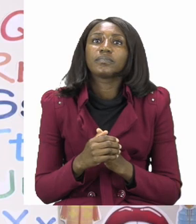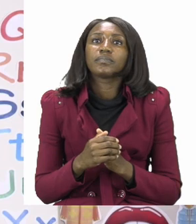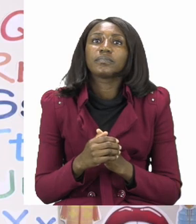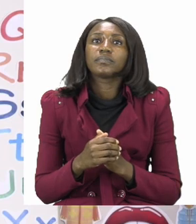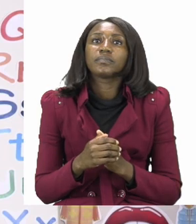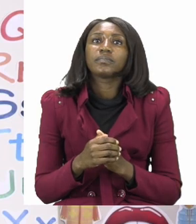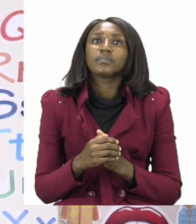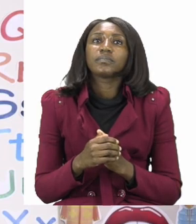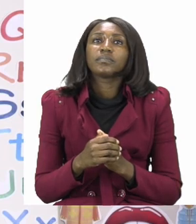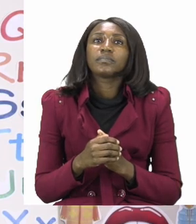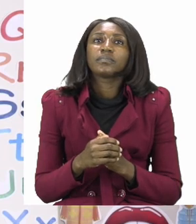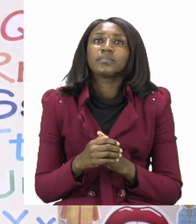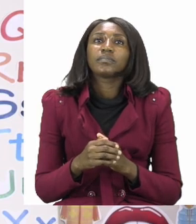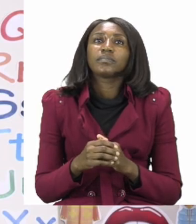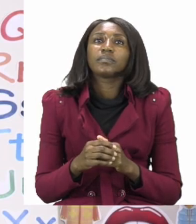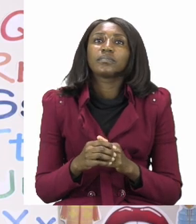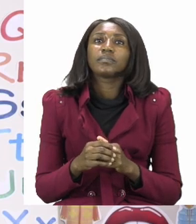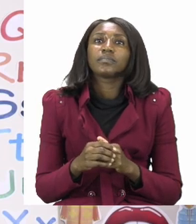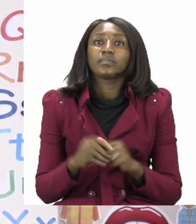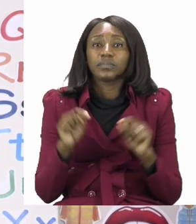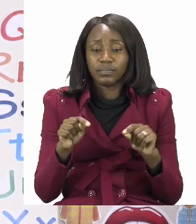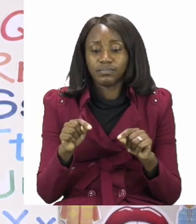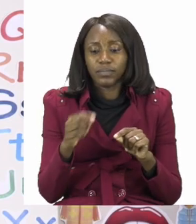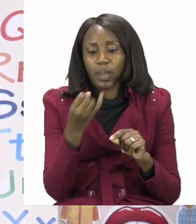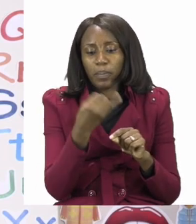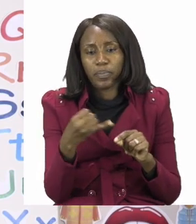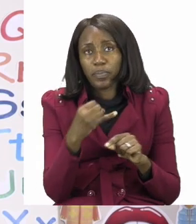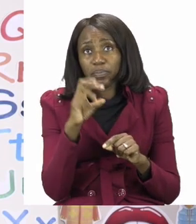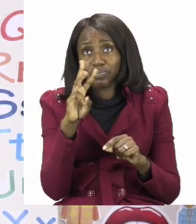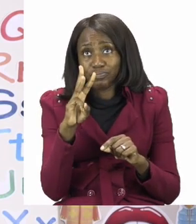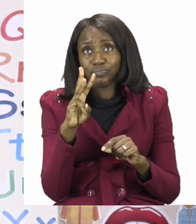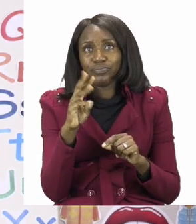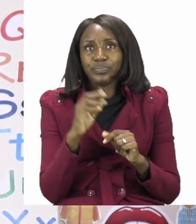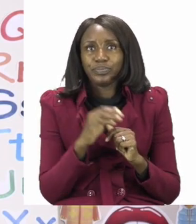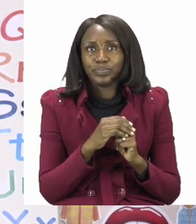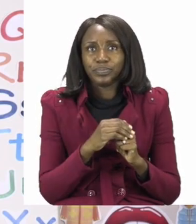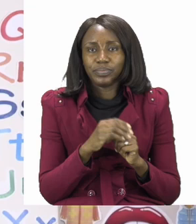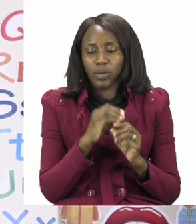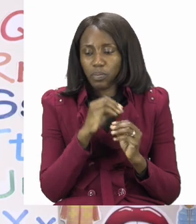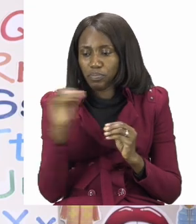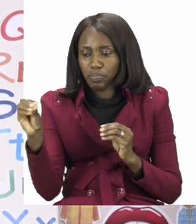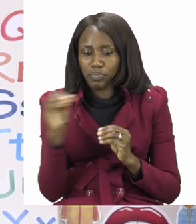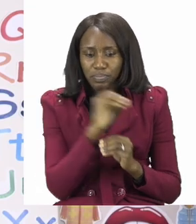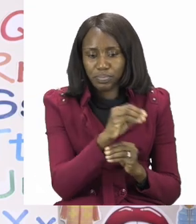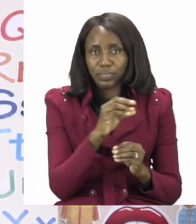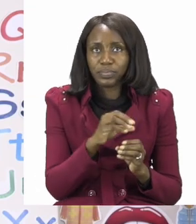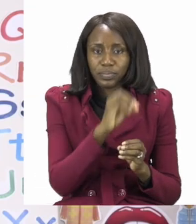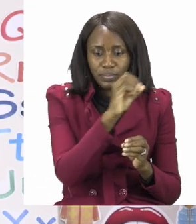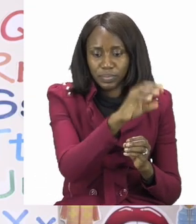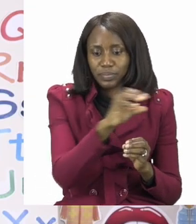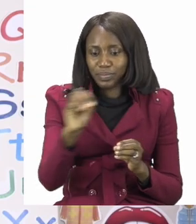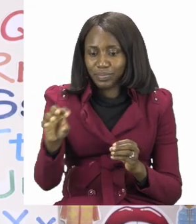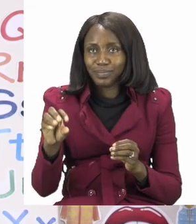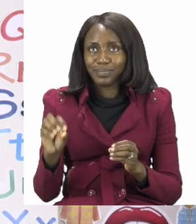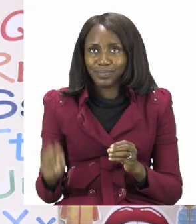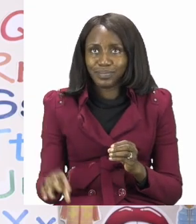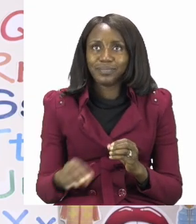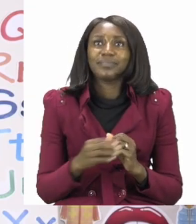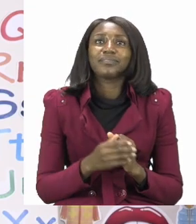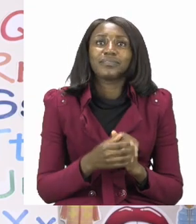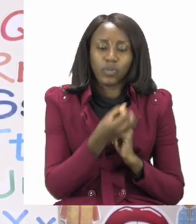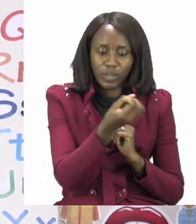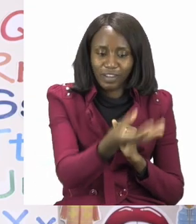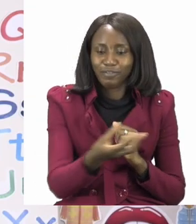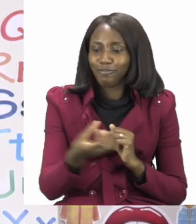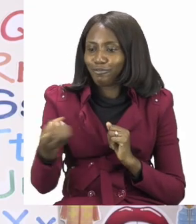draw 3 circles. Then you begin to share. Circle A